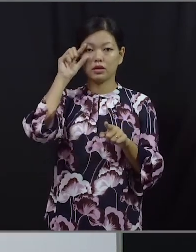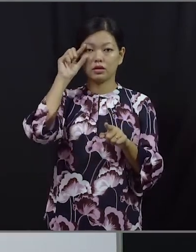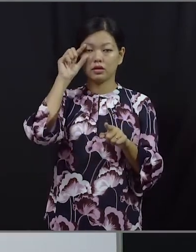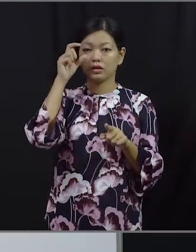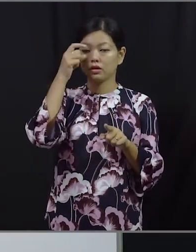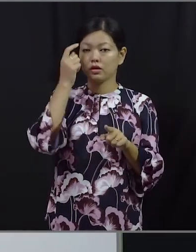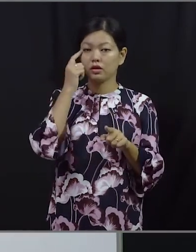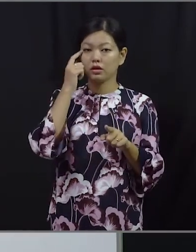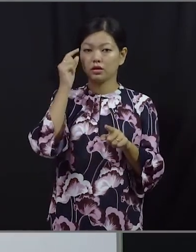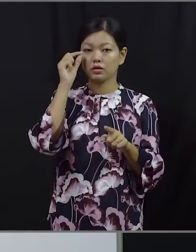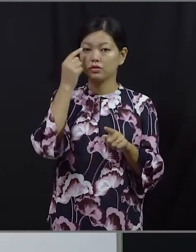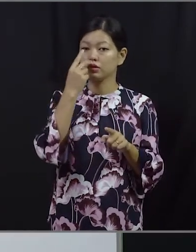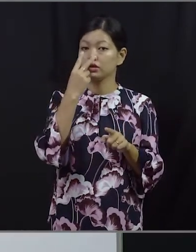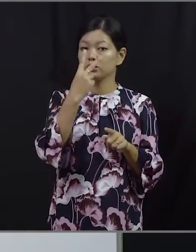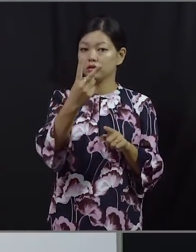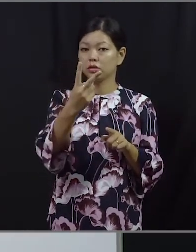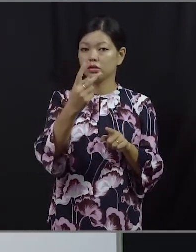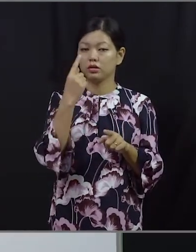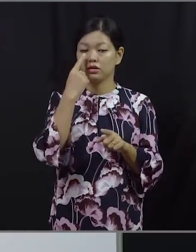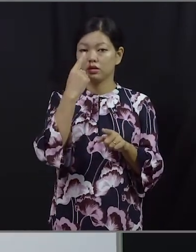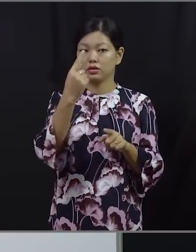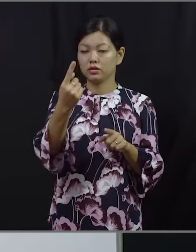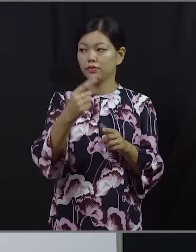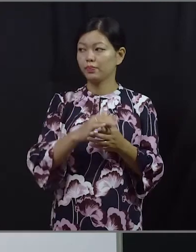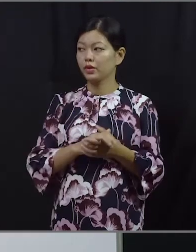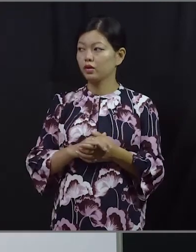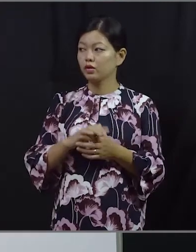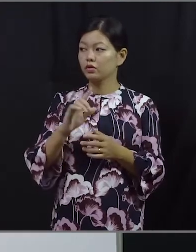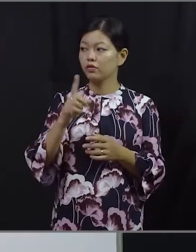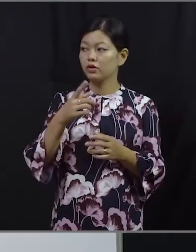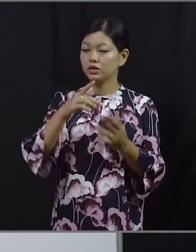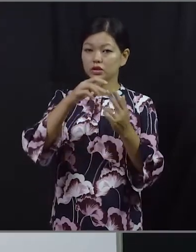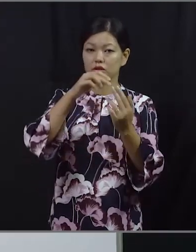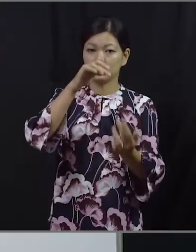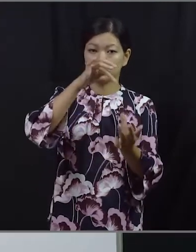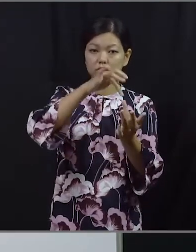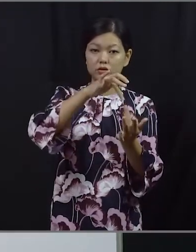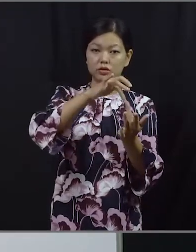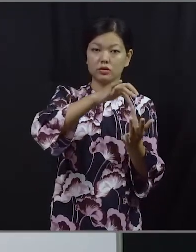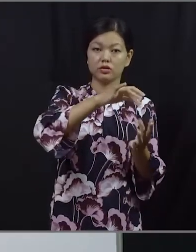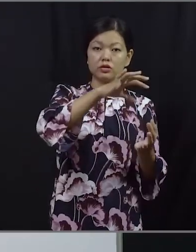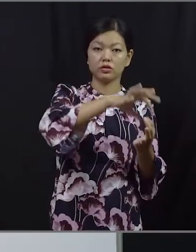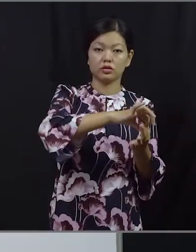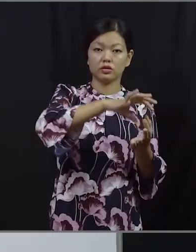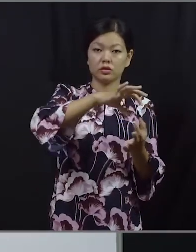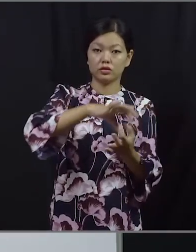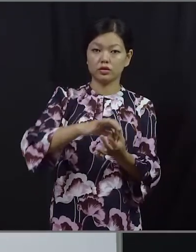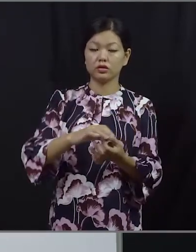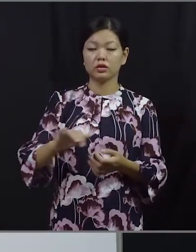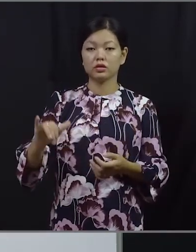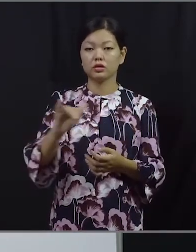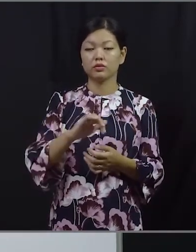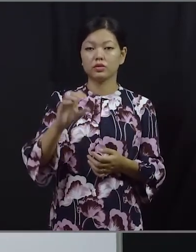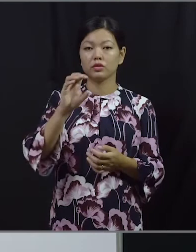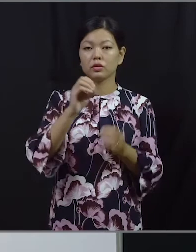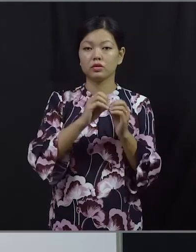point. Okay. As you can see, this is working as an object for eye lens, and they are erect. Both are what?